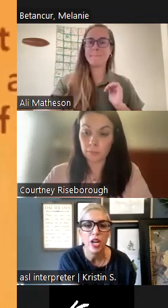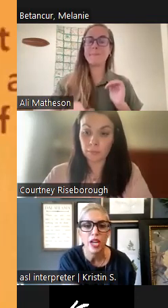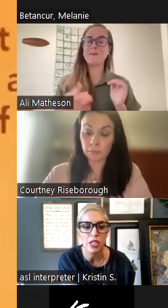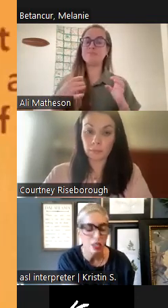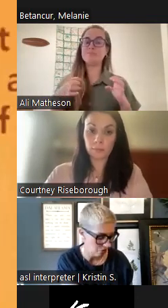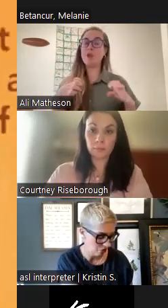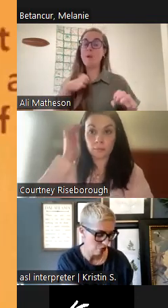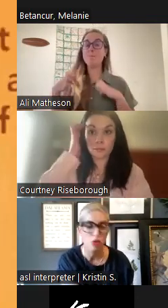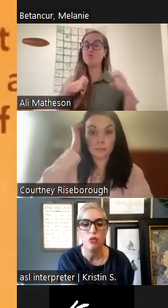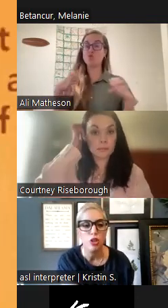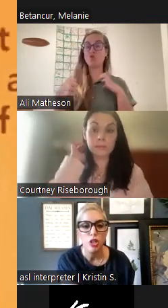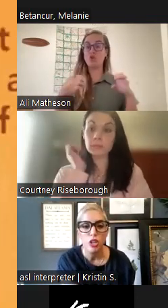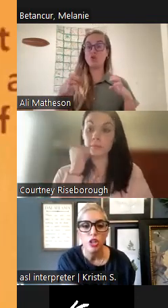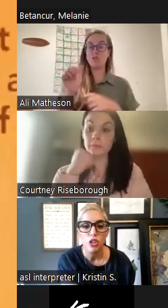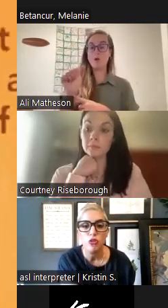Okay.